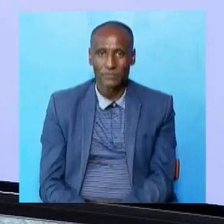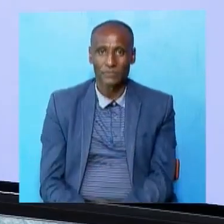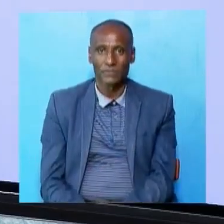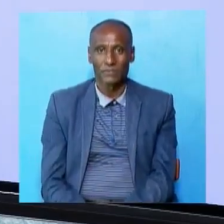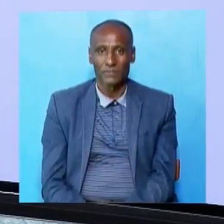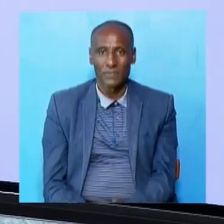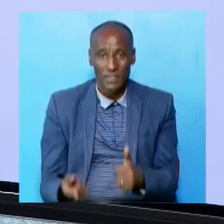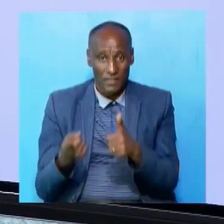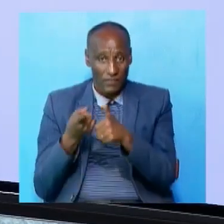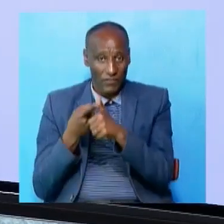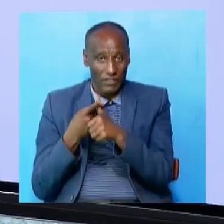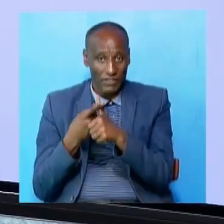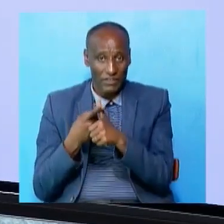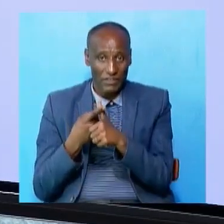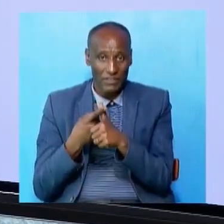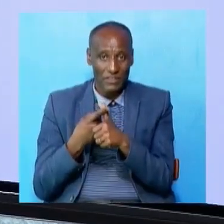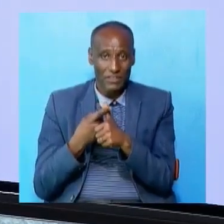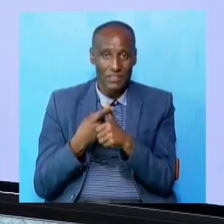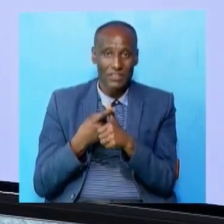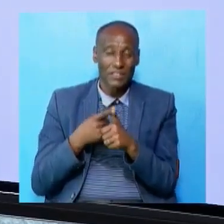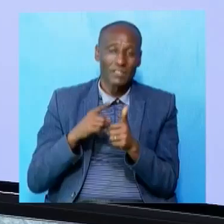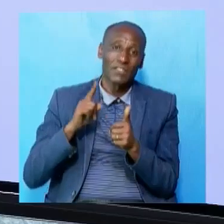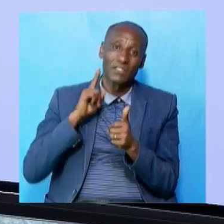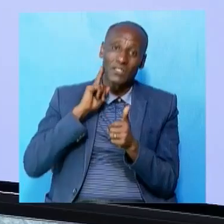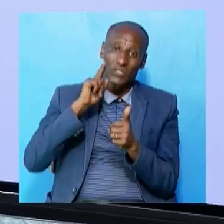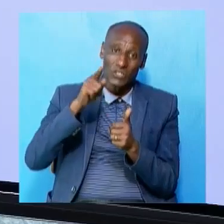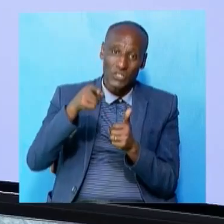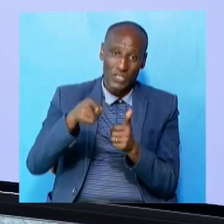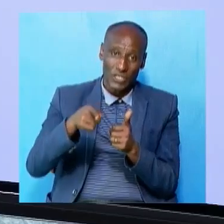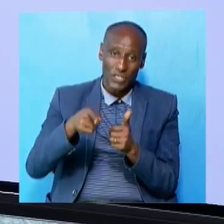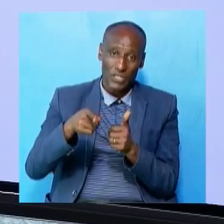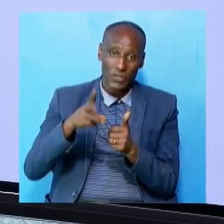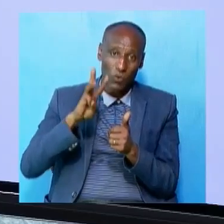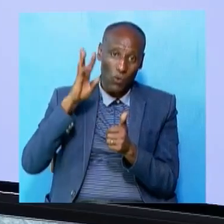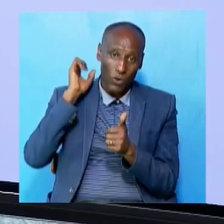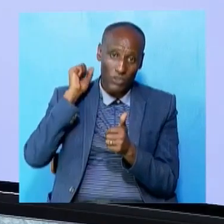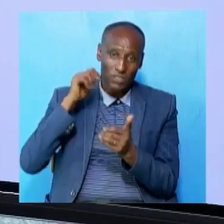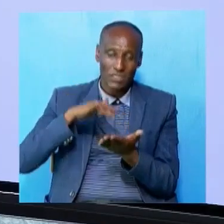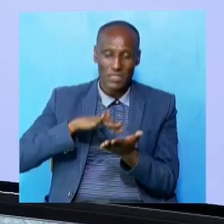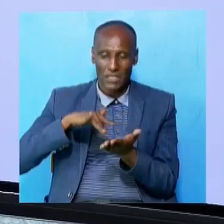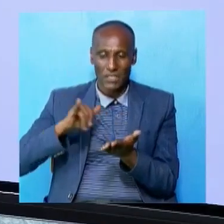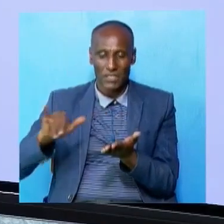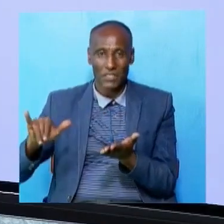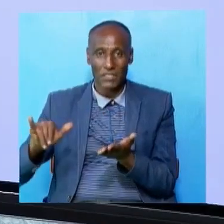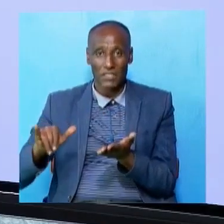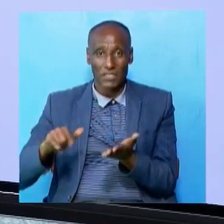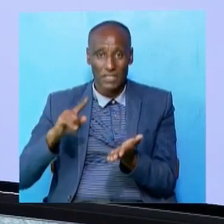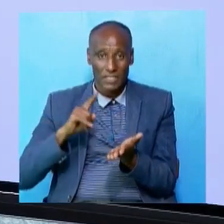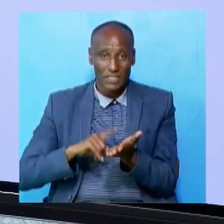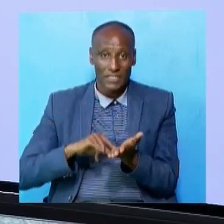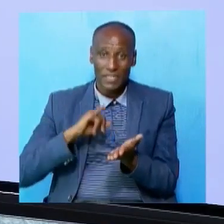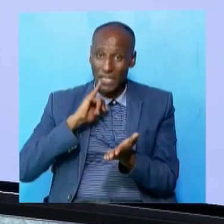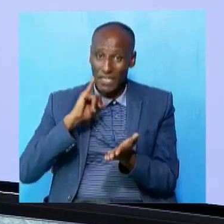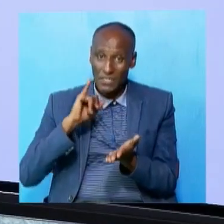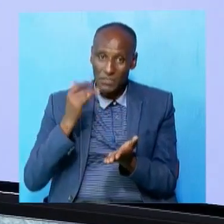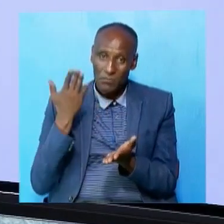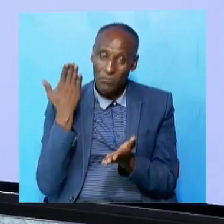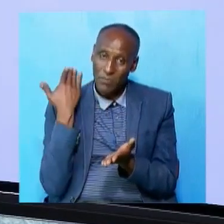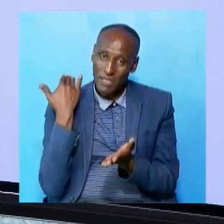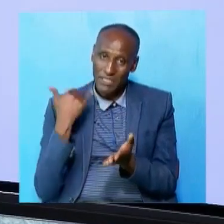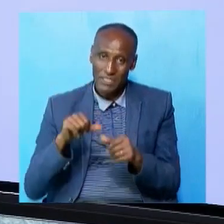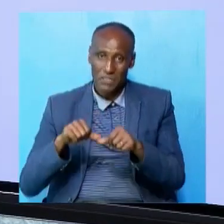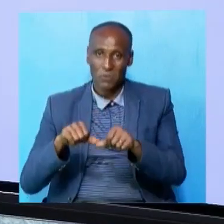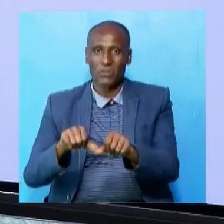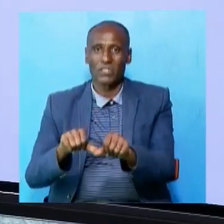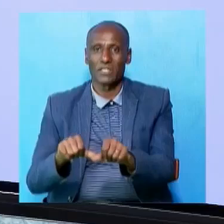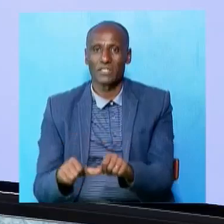first one, look. She was reading. What is this sentence? It is past continuous. She